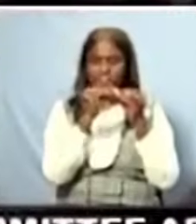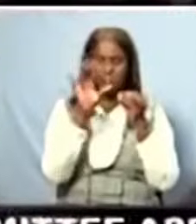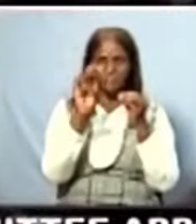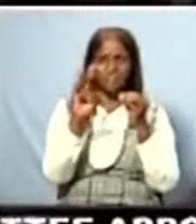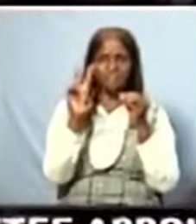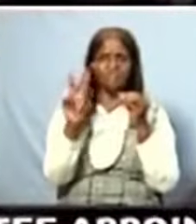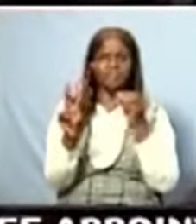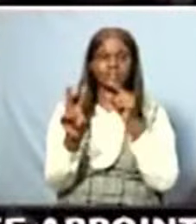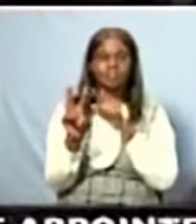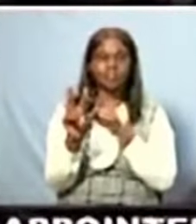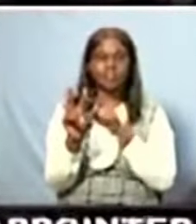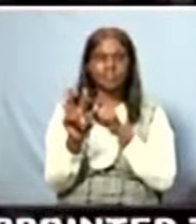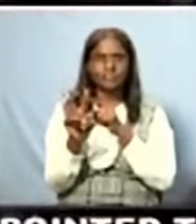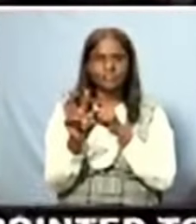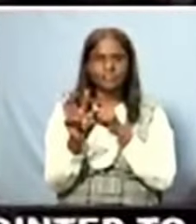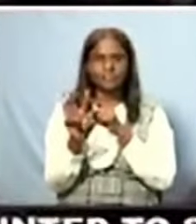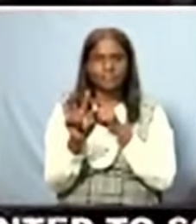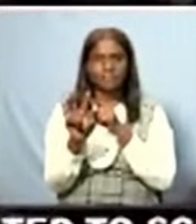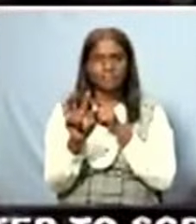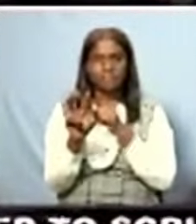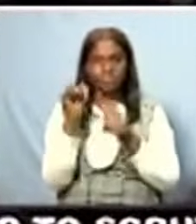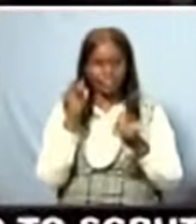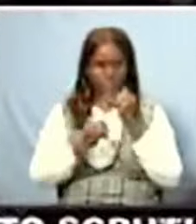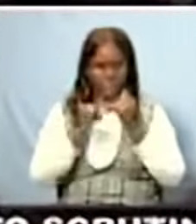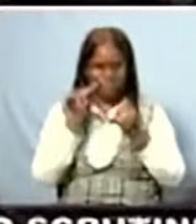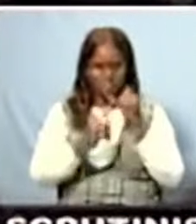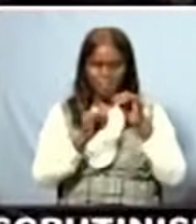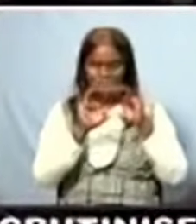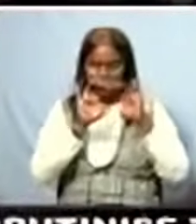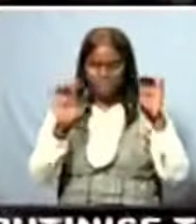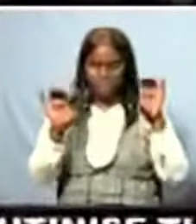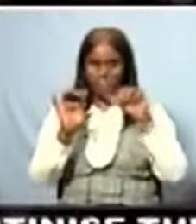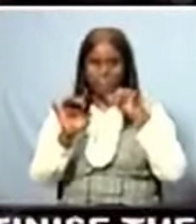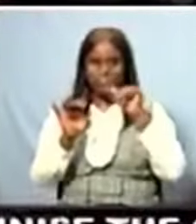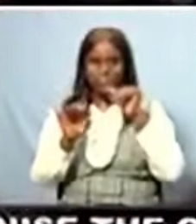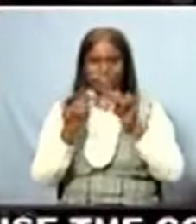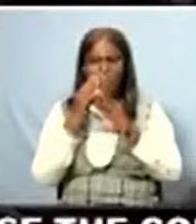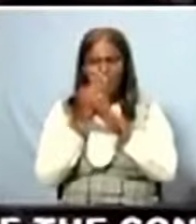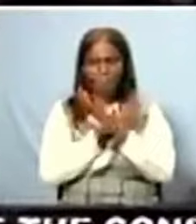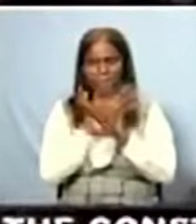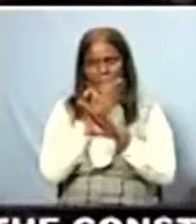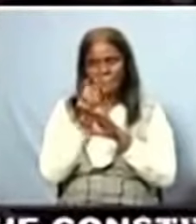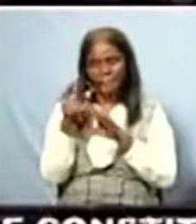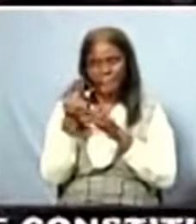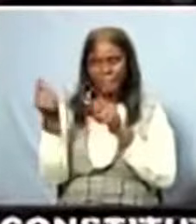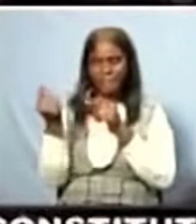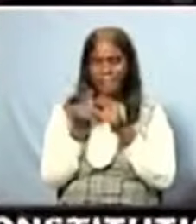72. The last part, of course, not before the Commission comes to